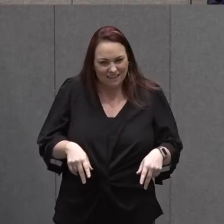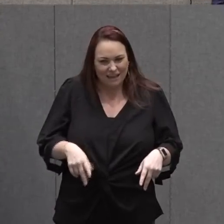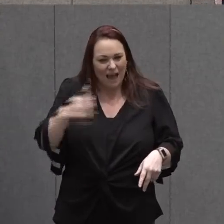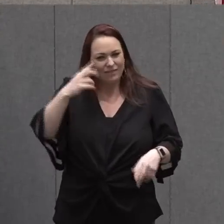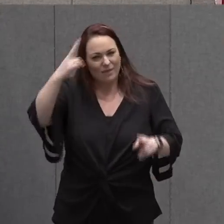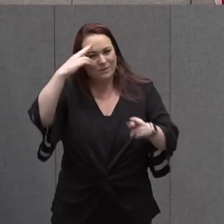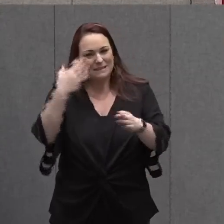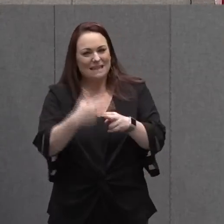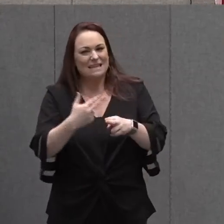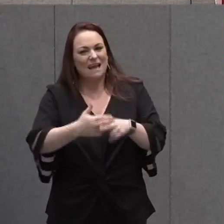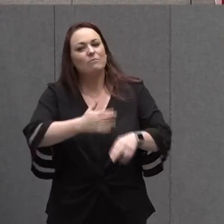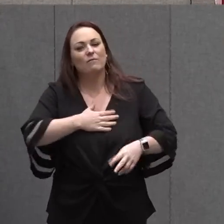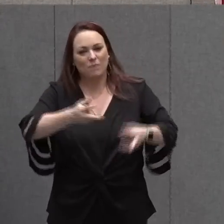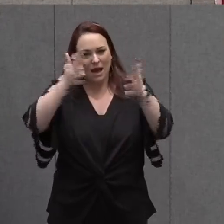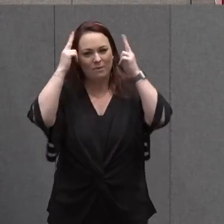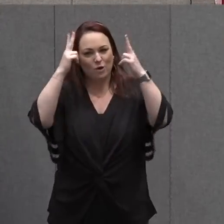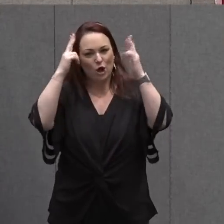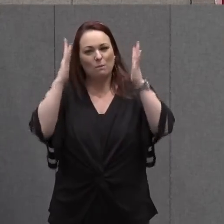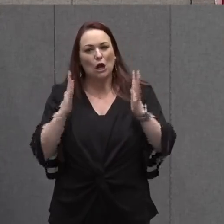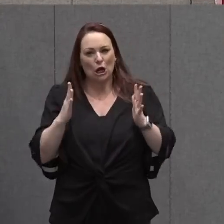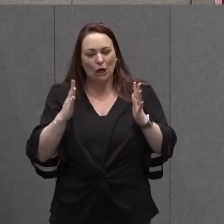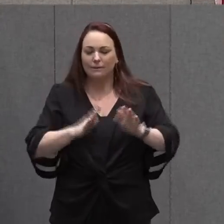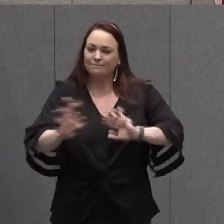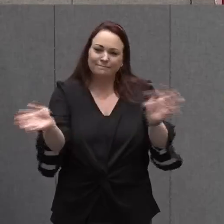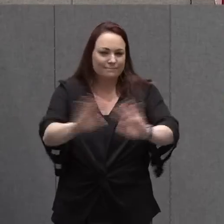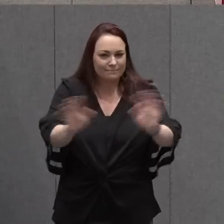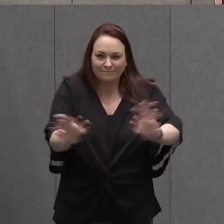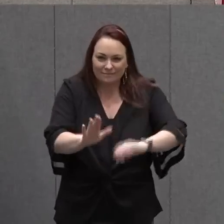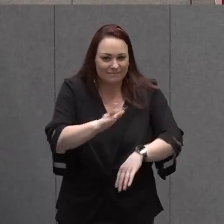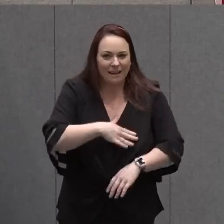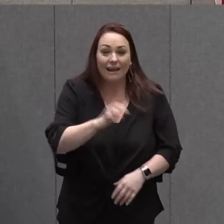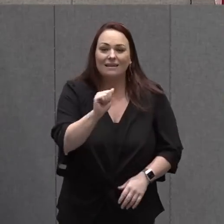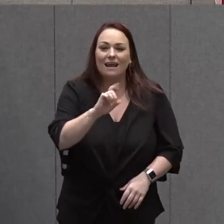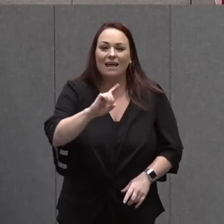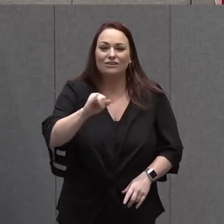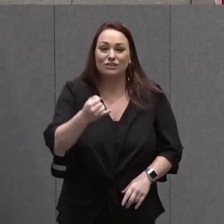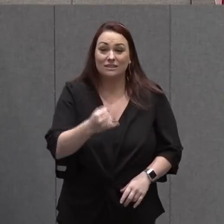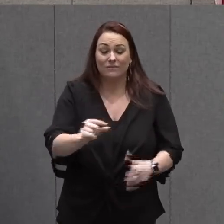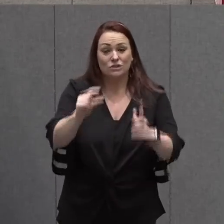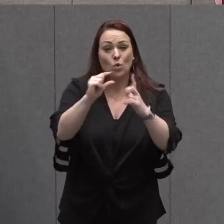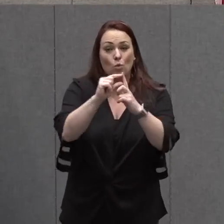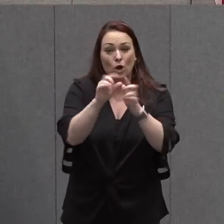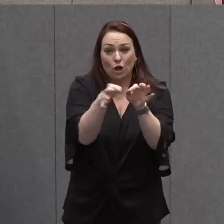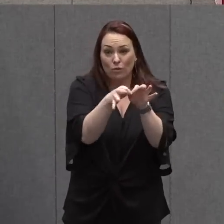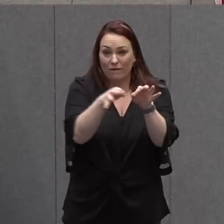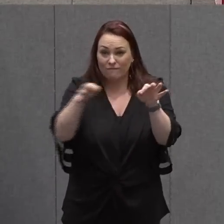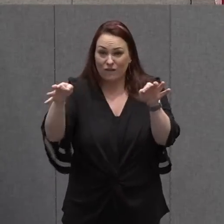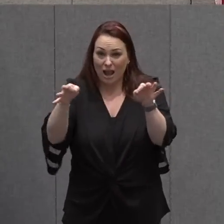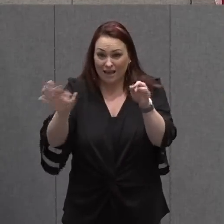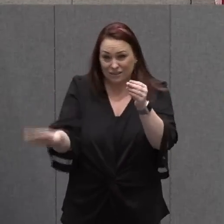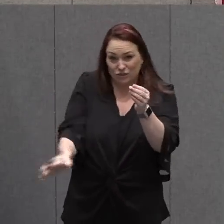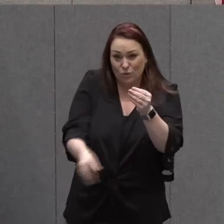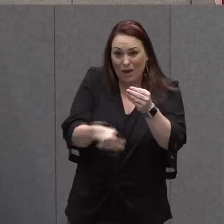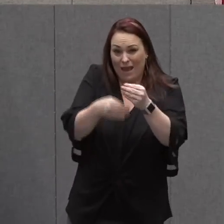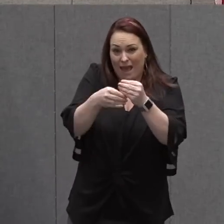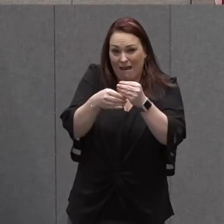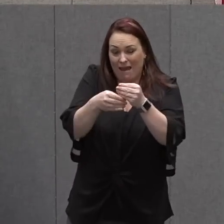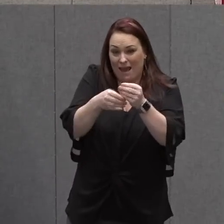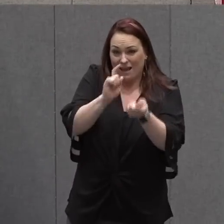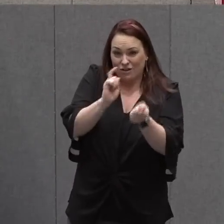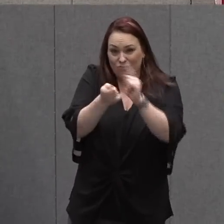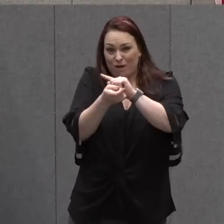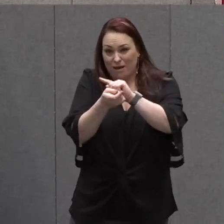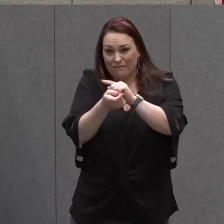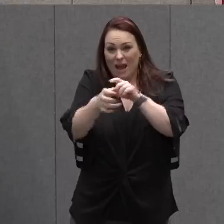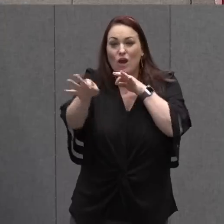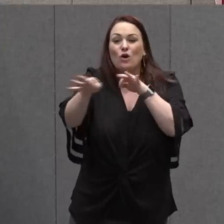barber. No. Okay. An adjective is a word or phrase to modify or describe the